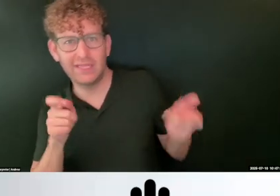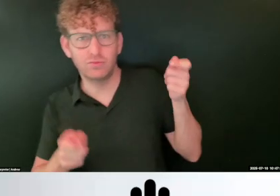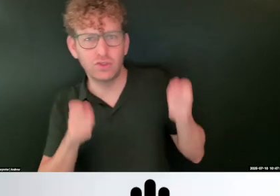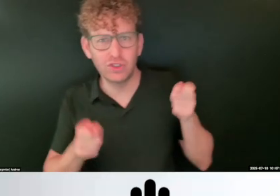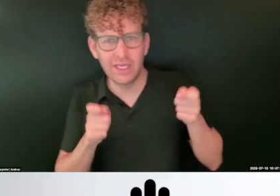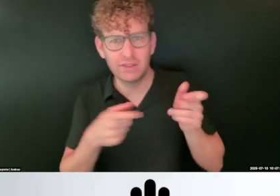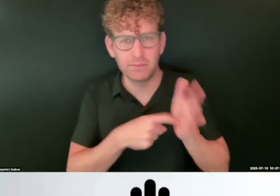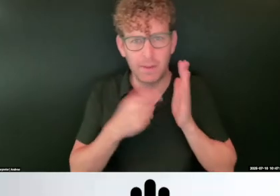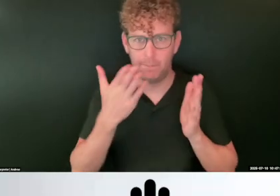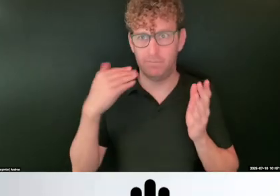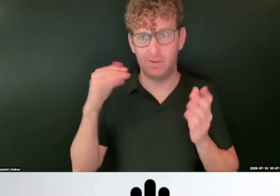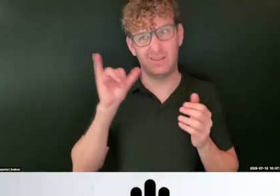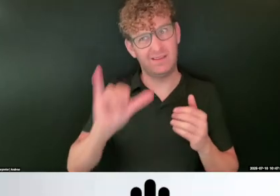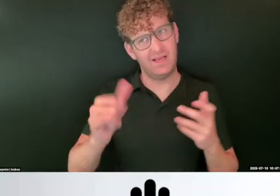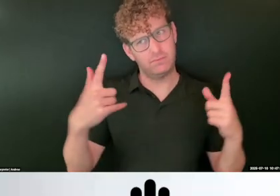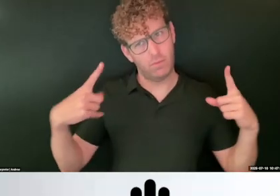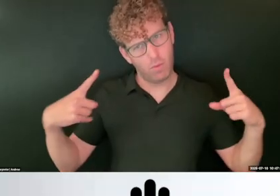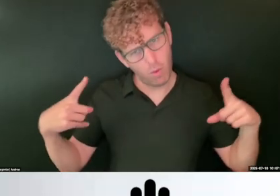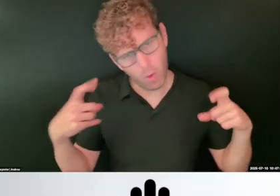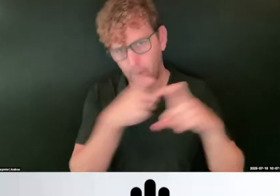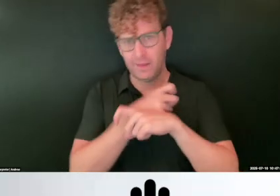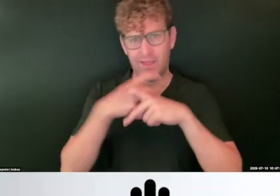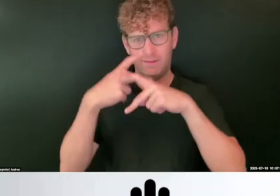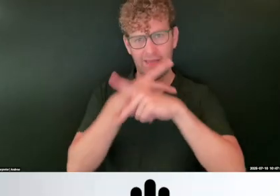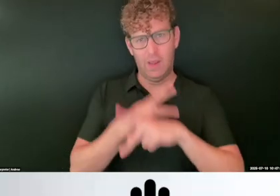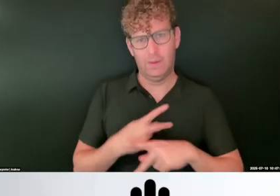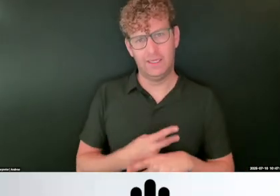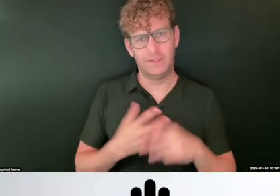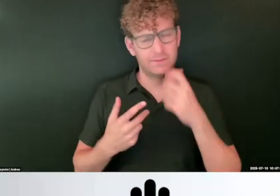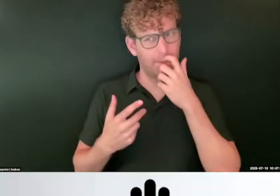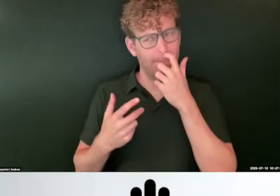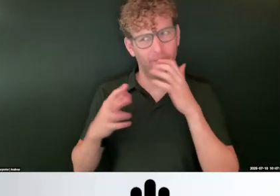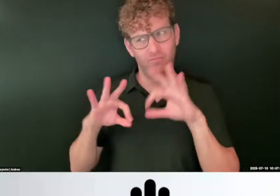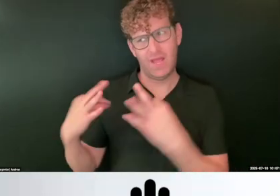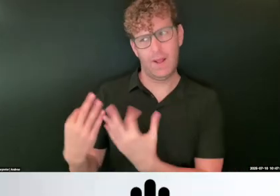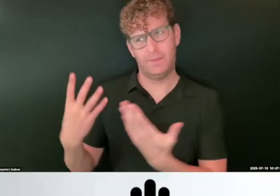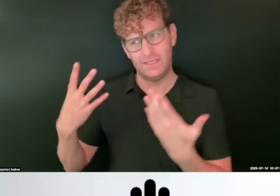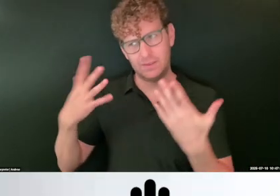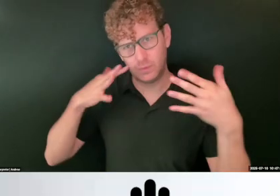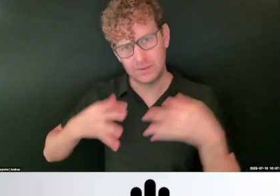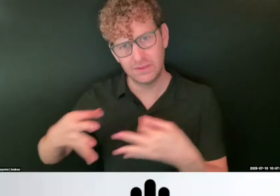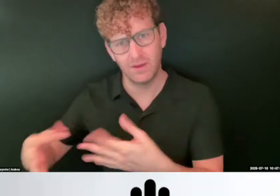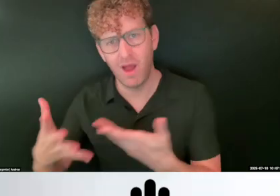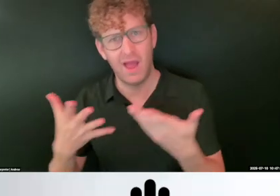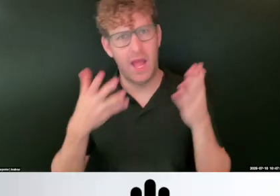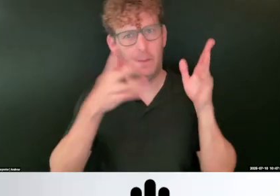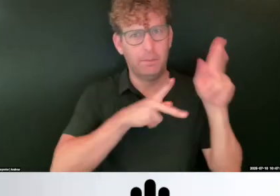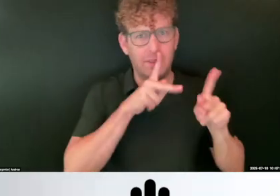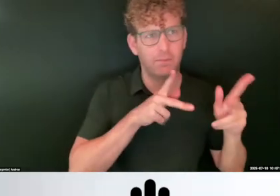make and individuals when they go through the program. That was one piece. And then also for